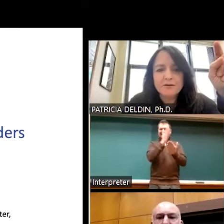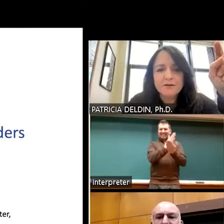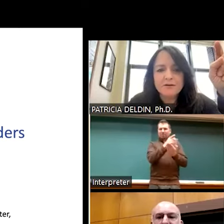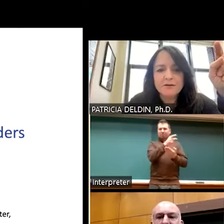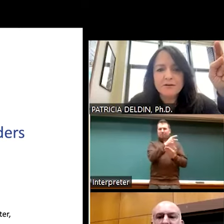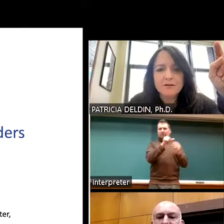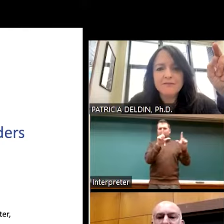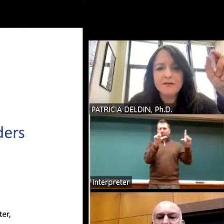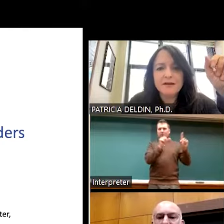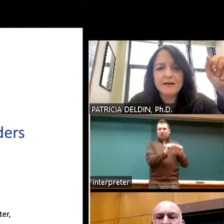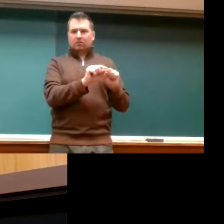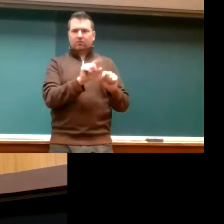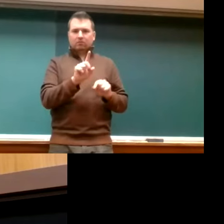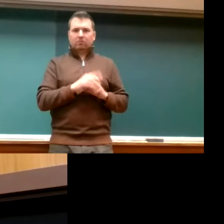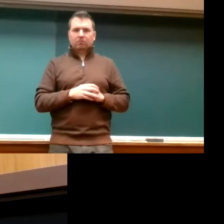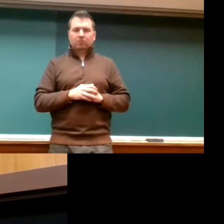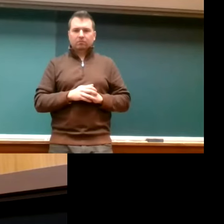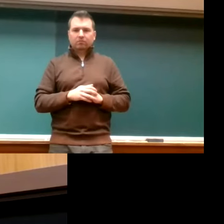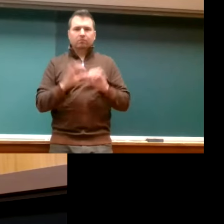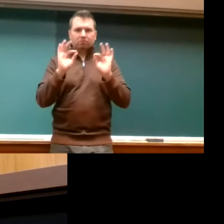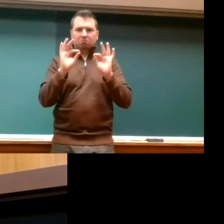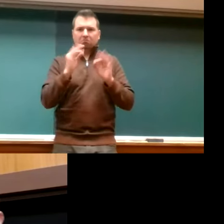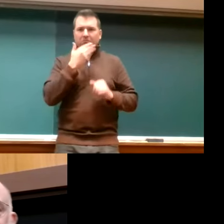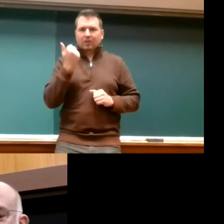I can help. Yeah, if you can. Thank you. Okay.